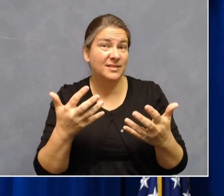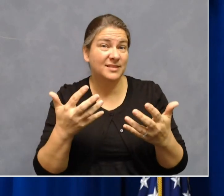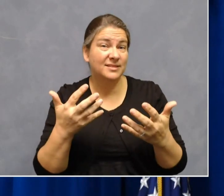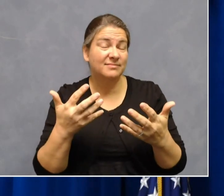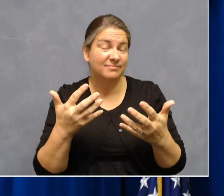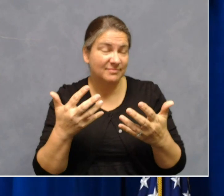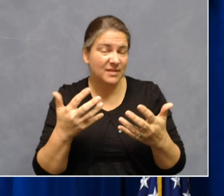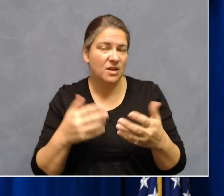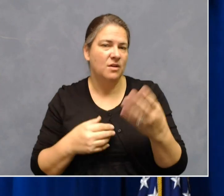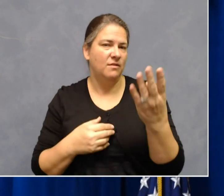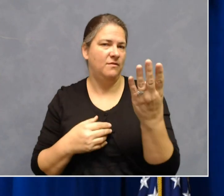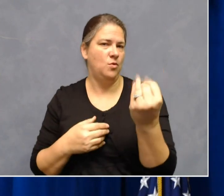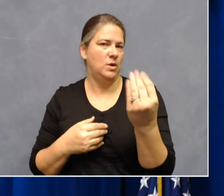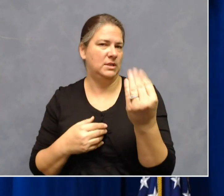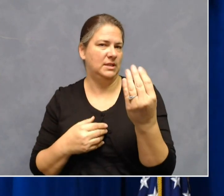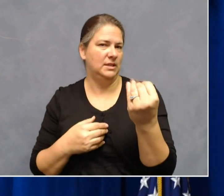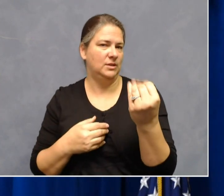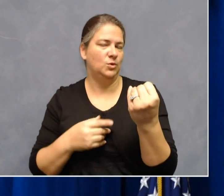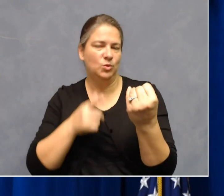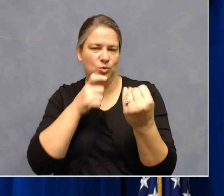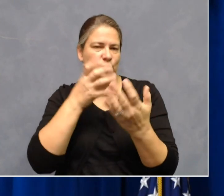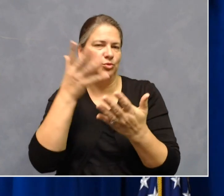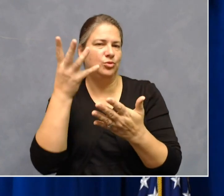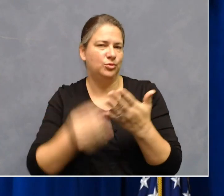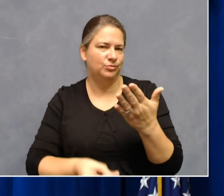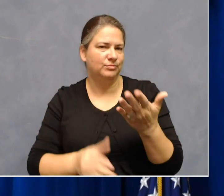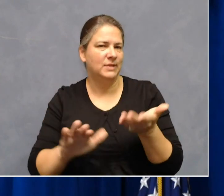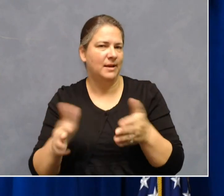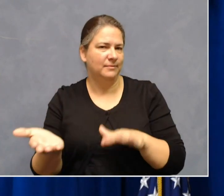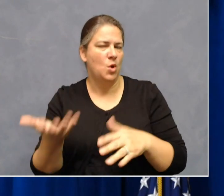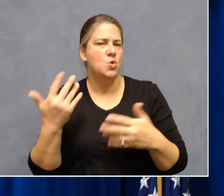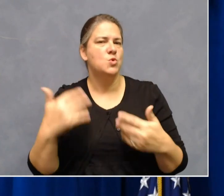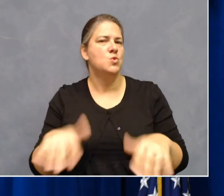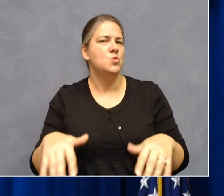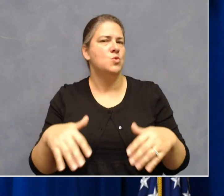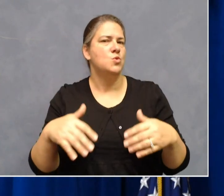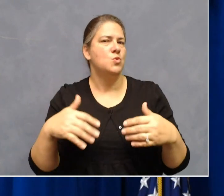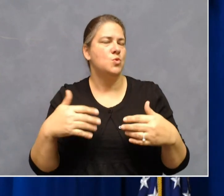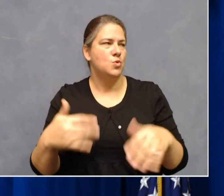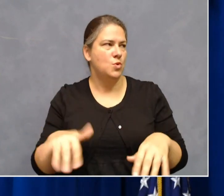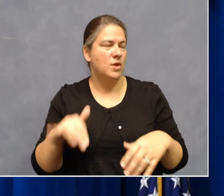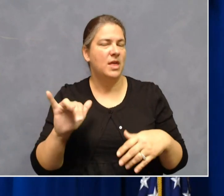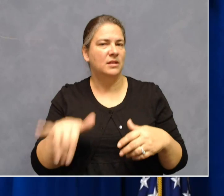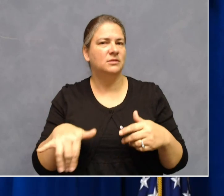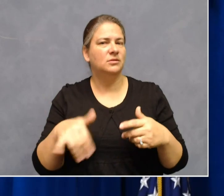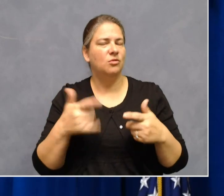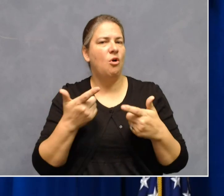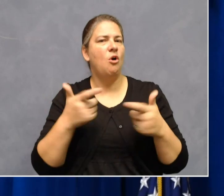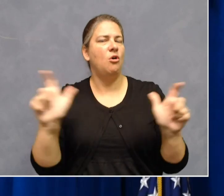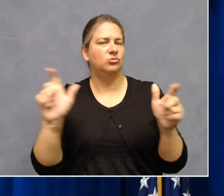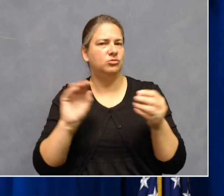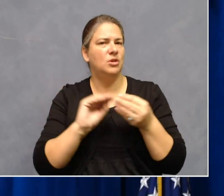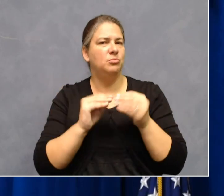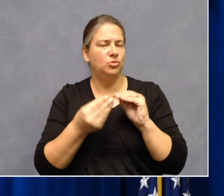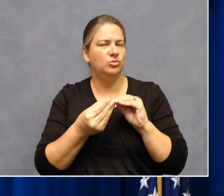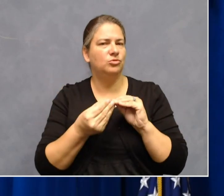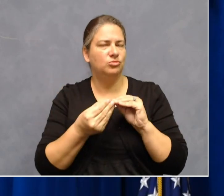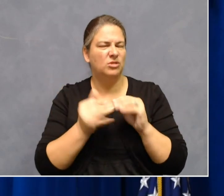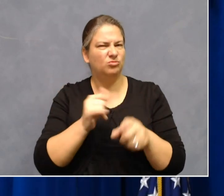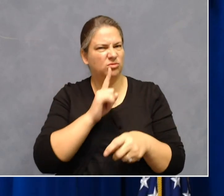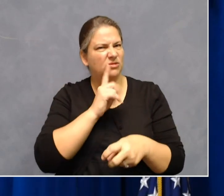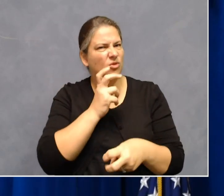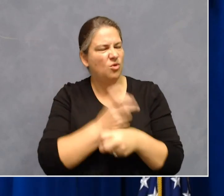additional Kentuckians. It's a big number, and these days are hard when we have this amount of